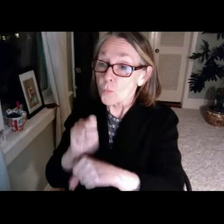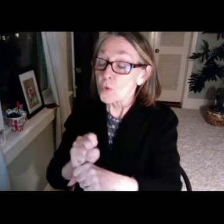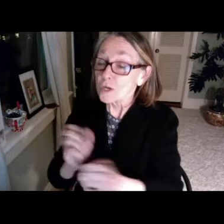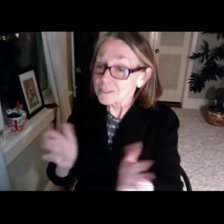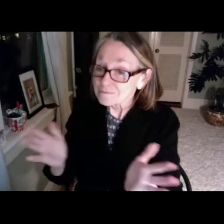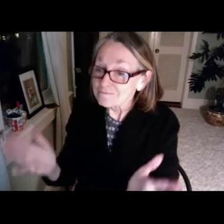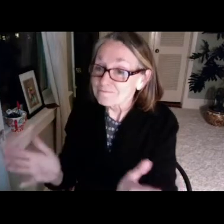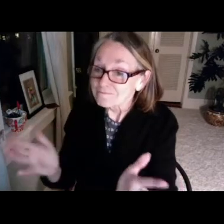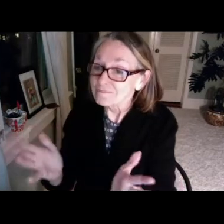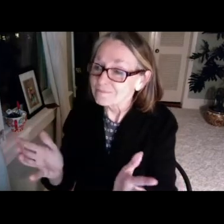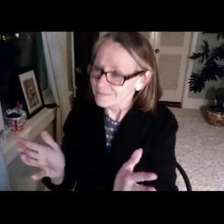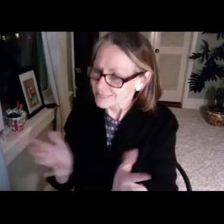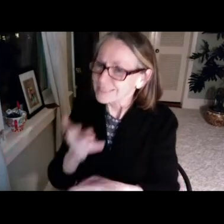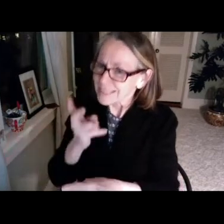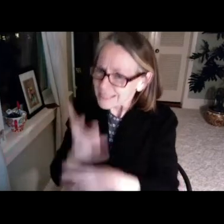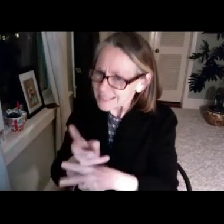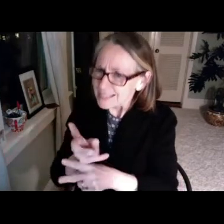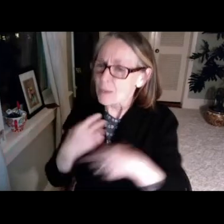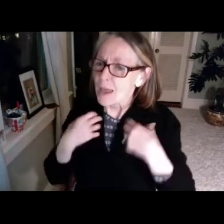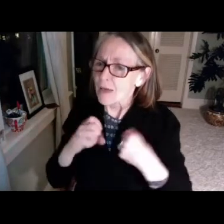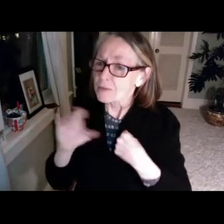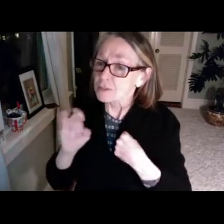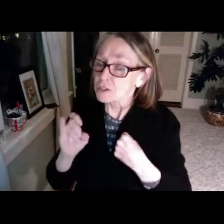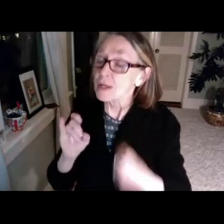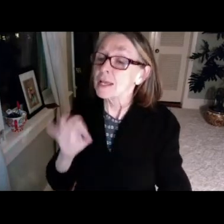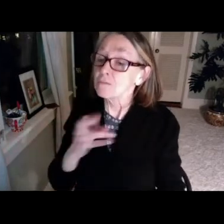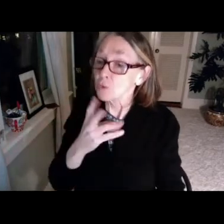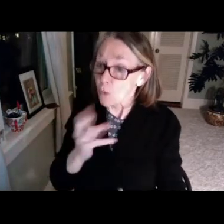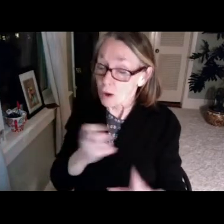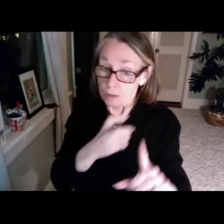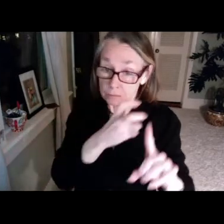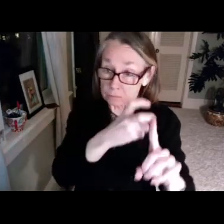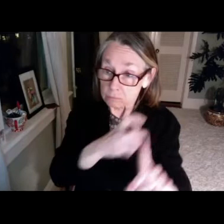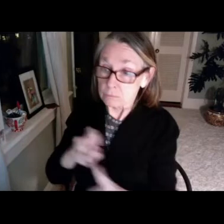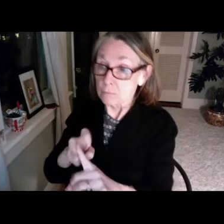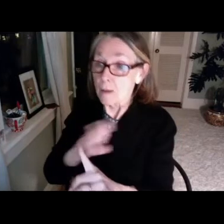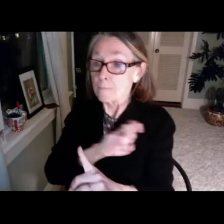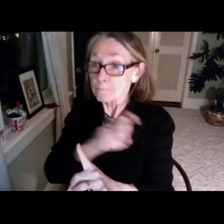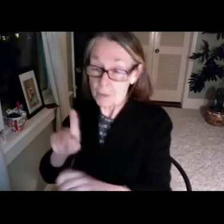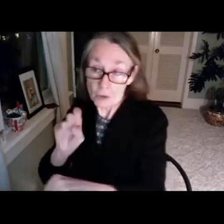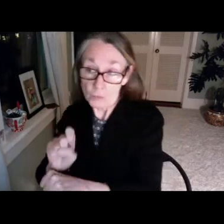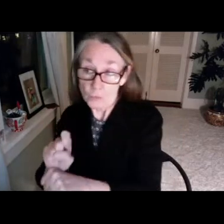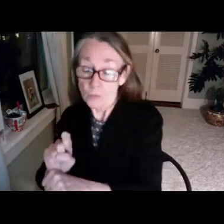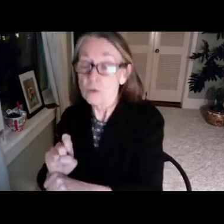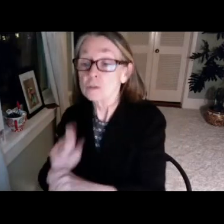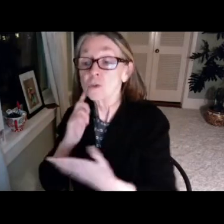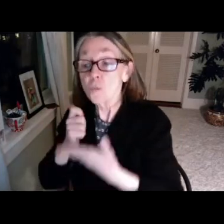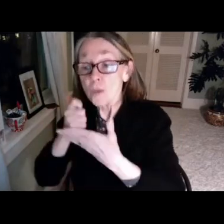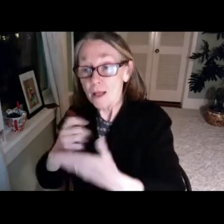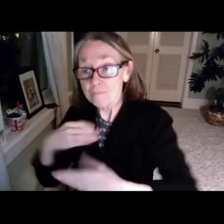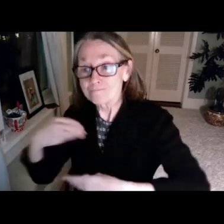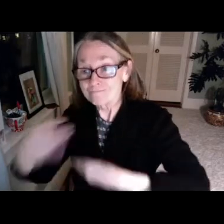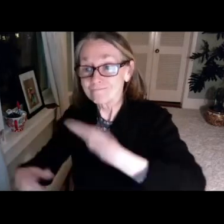people keep their health coverage if they want to go back to work. So our agency helps provide people with information about those